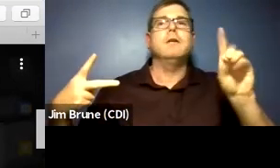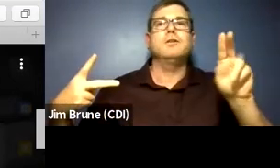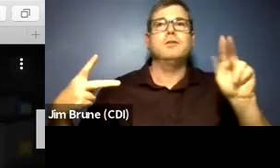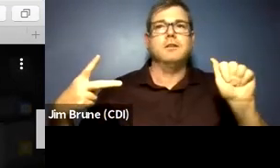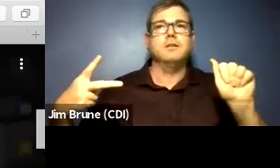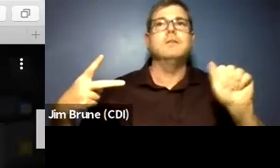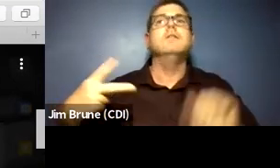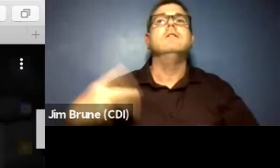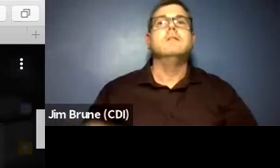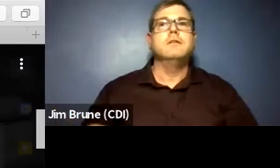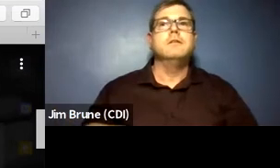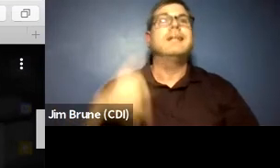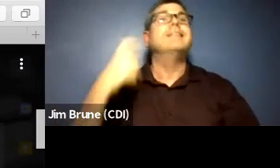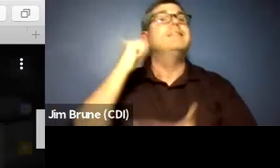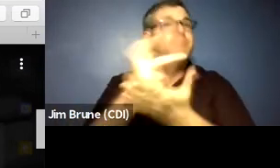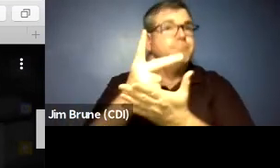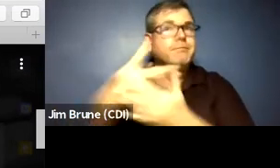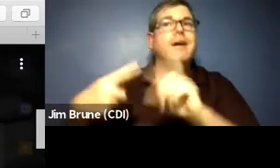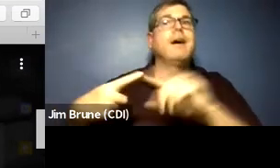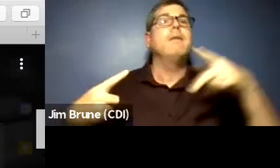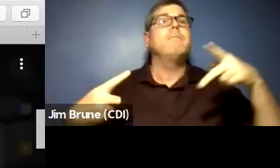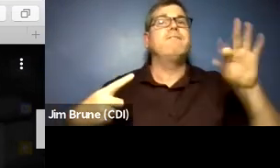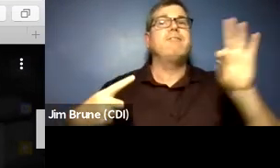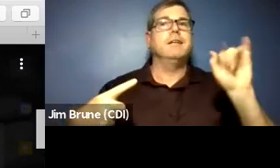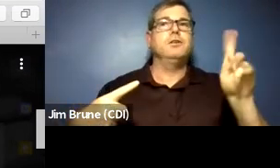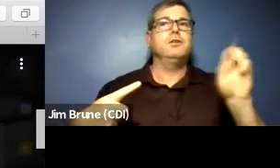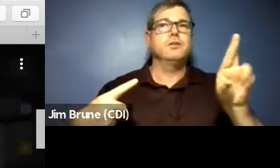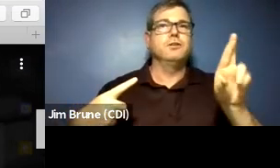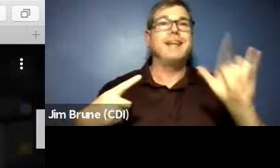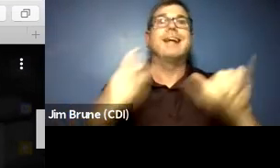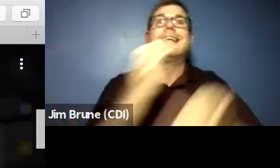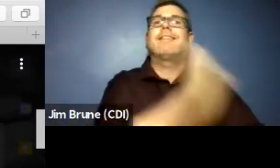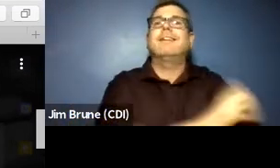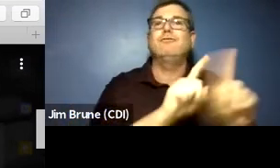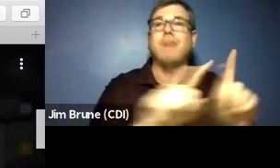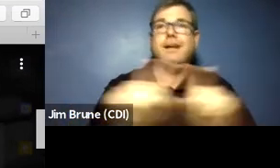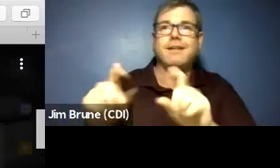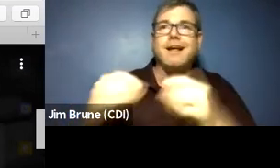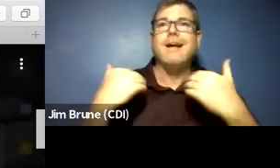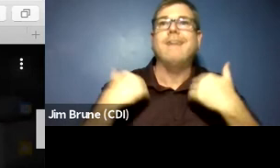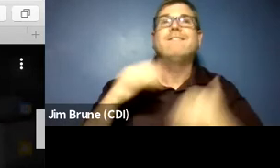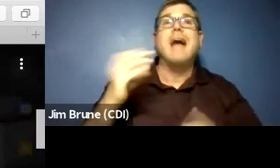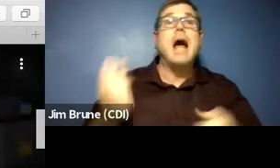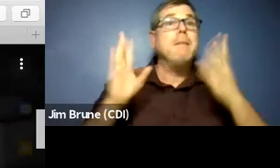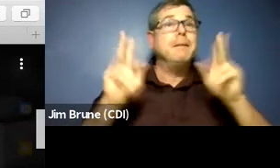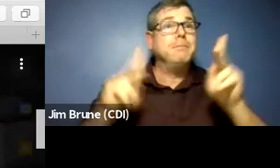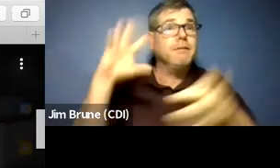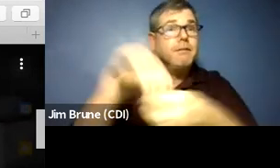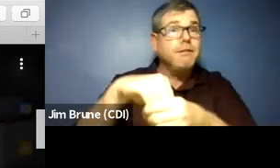had 43, or that clinical trial had 43,000 participants. And the efficacy on the vaccine